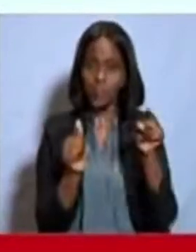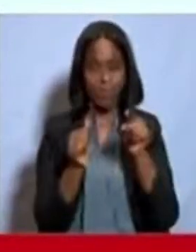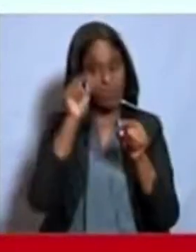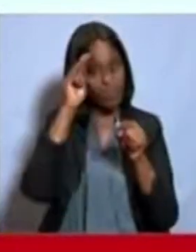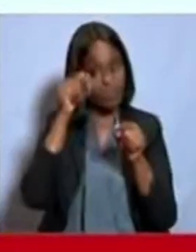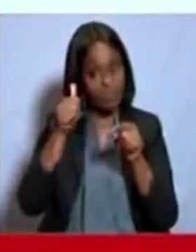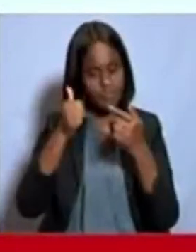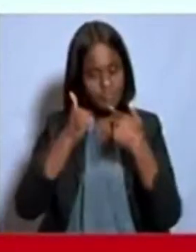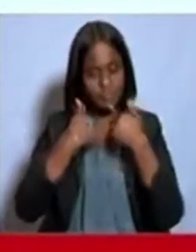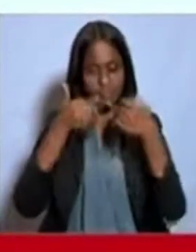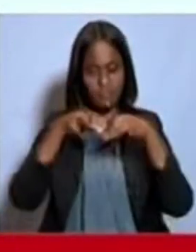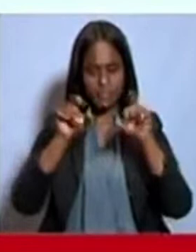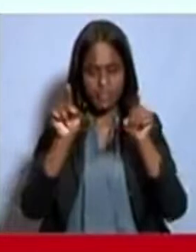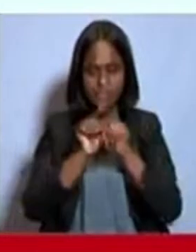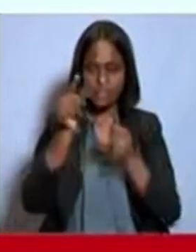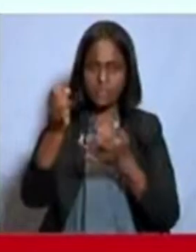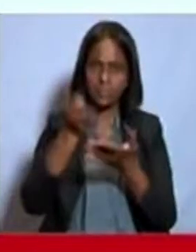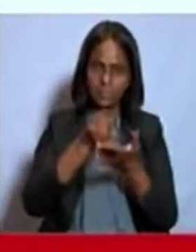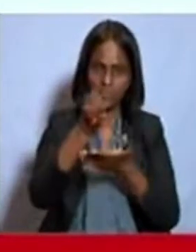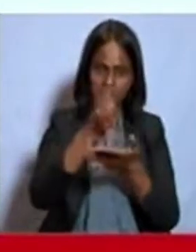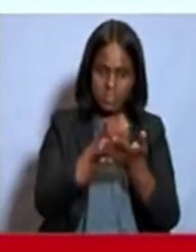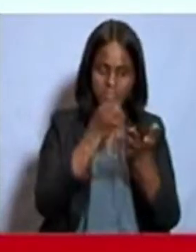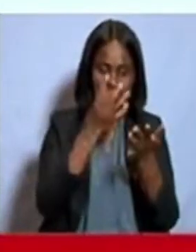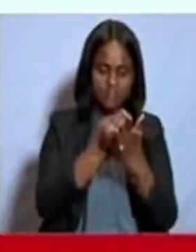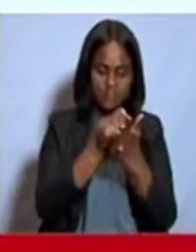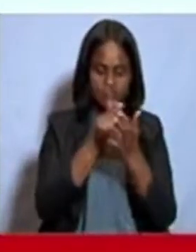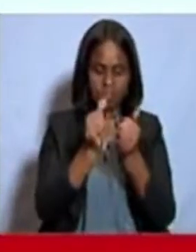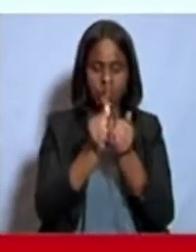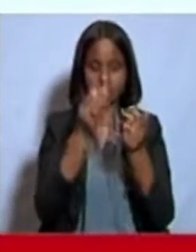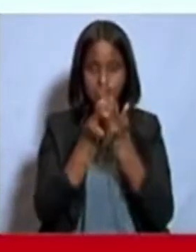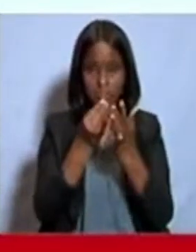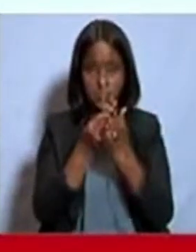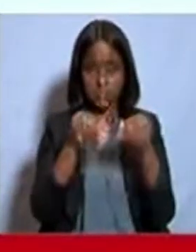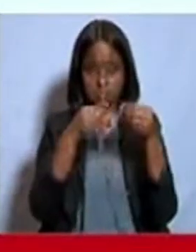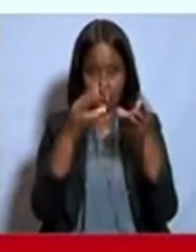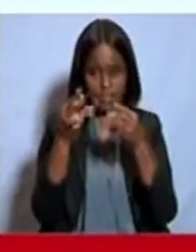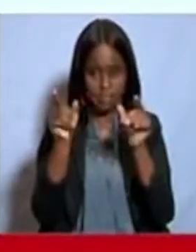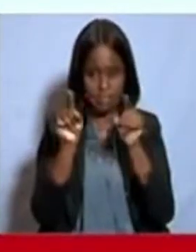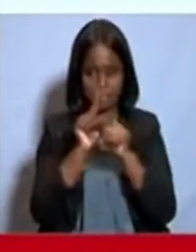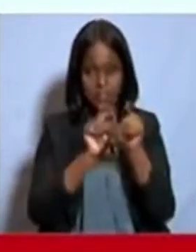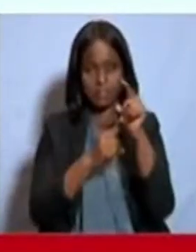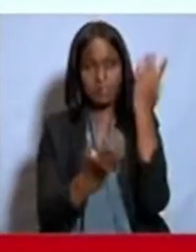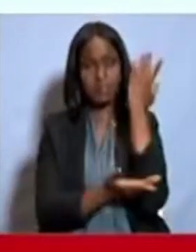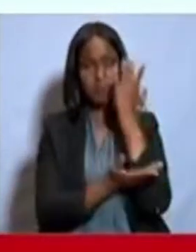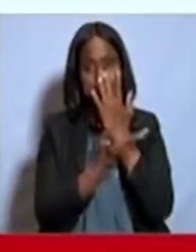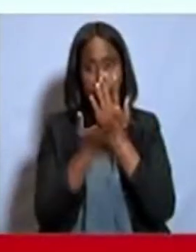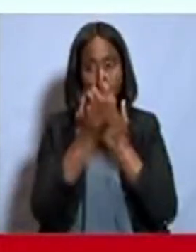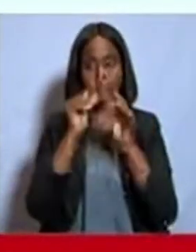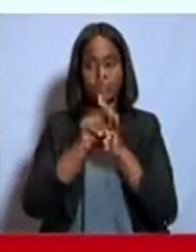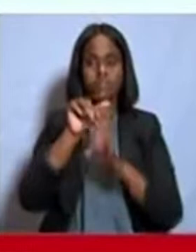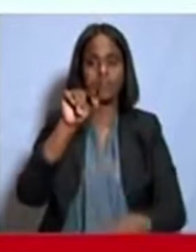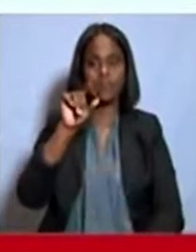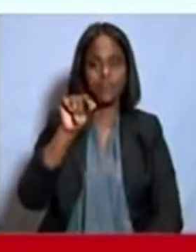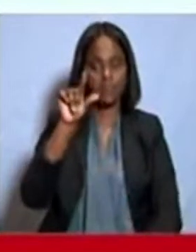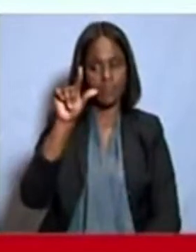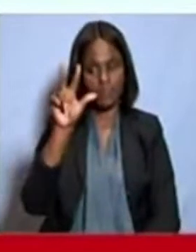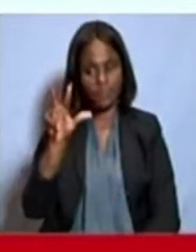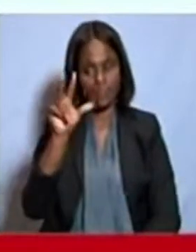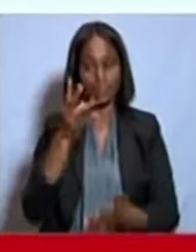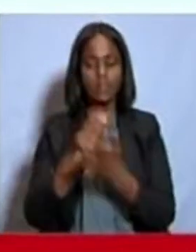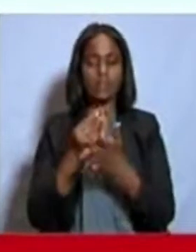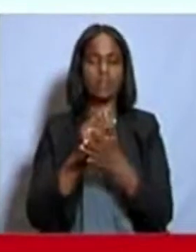Ministry has continued engaging the Treasury, and the funding releases have since improved in the 2023 financial